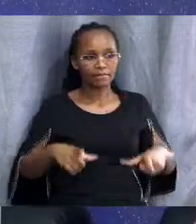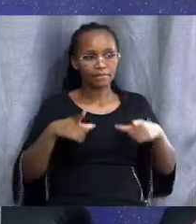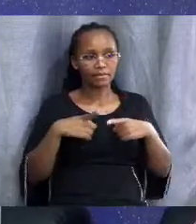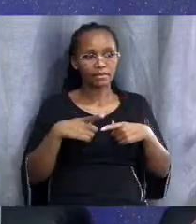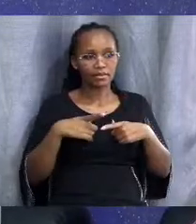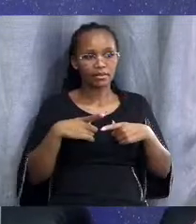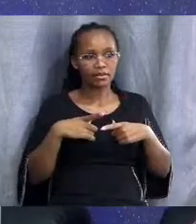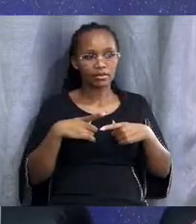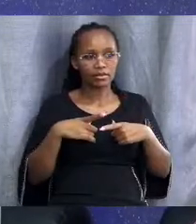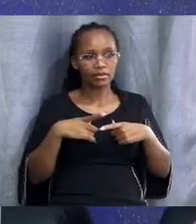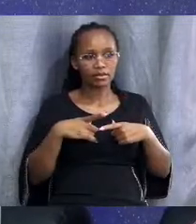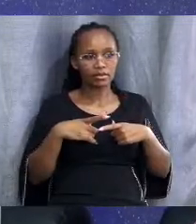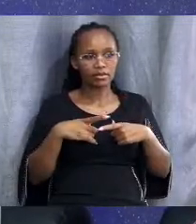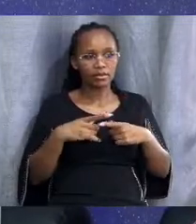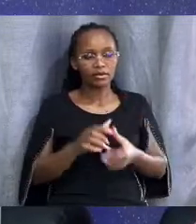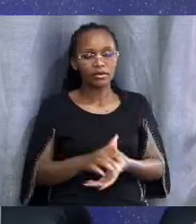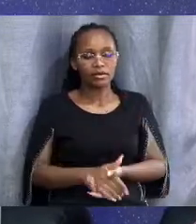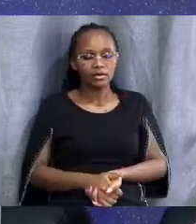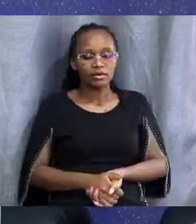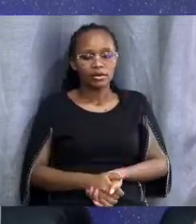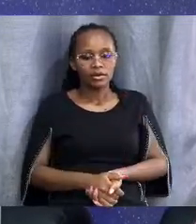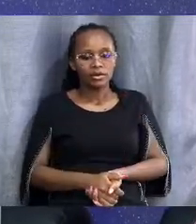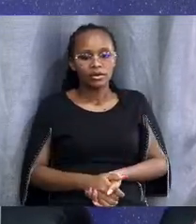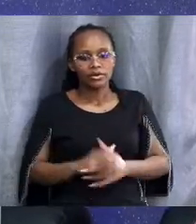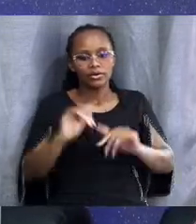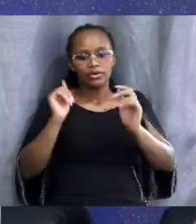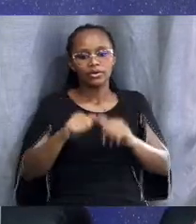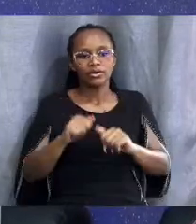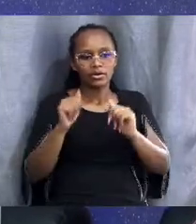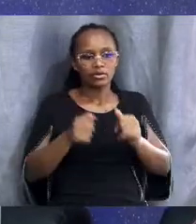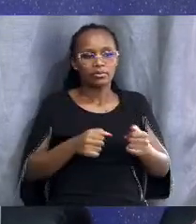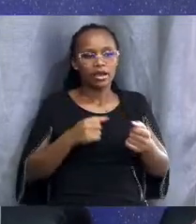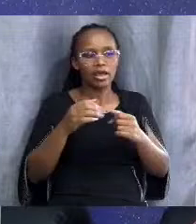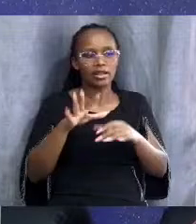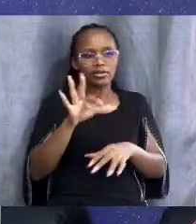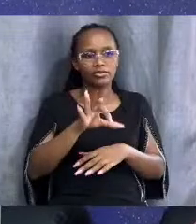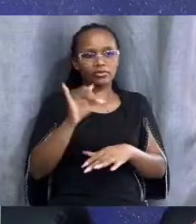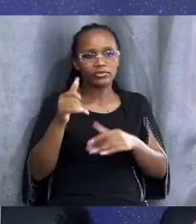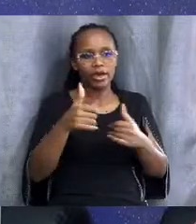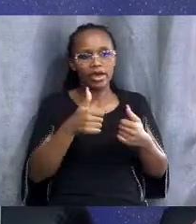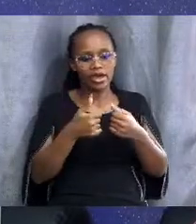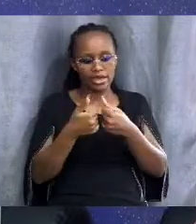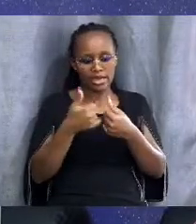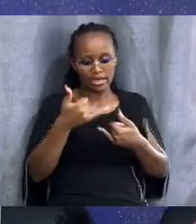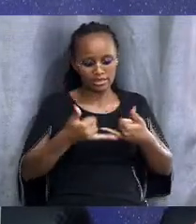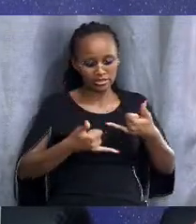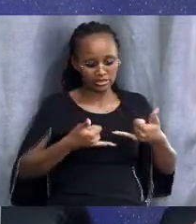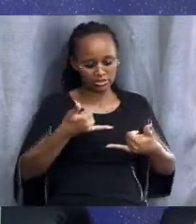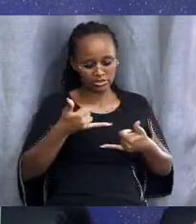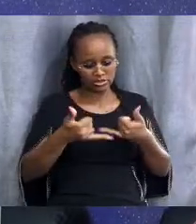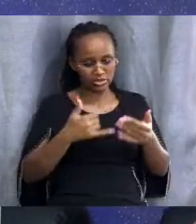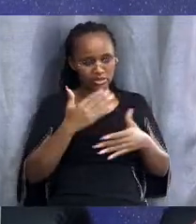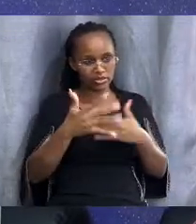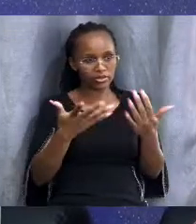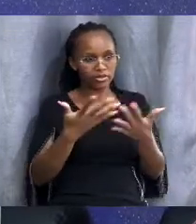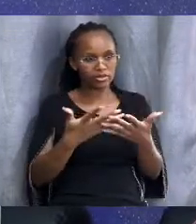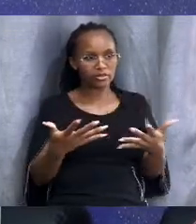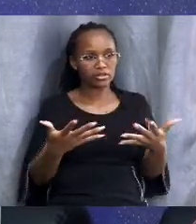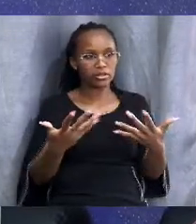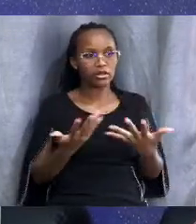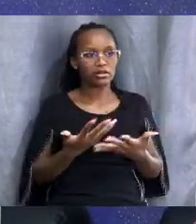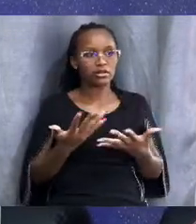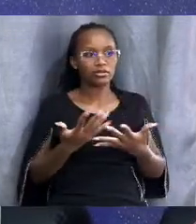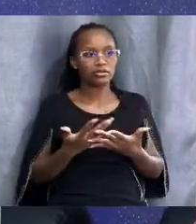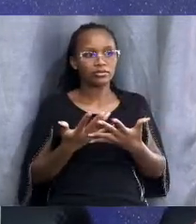your unwavering optimism, and your ability to find joy in the simplest of things were a constant source